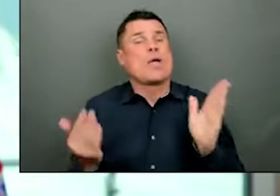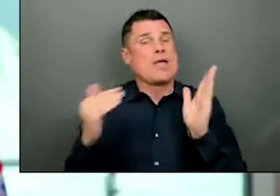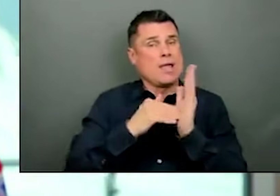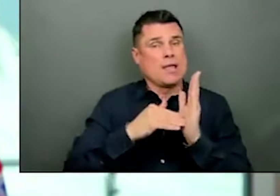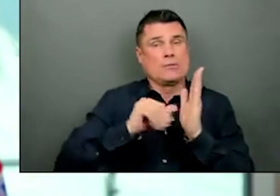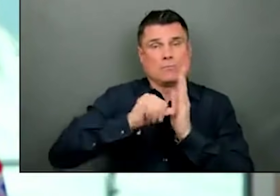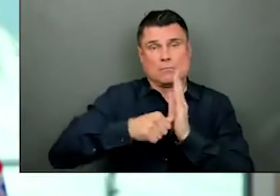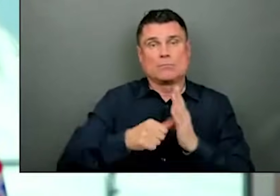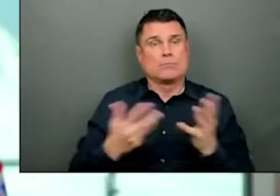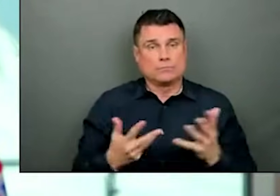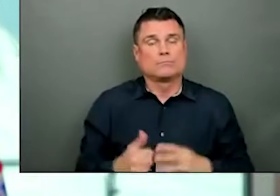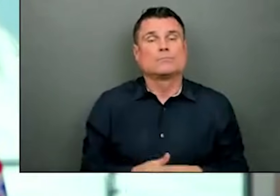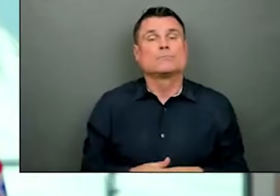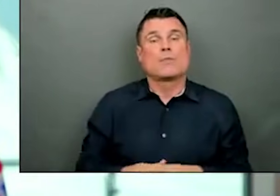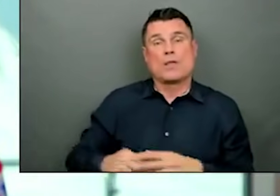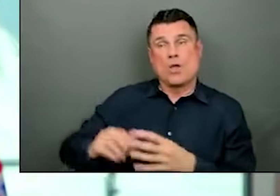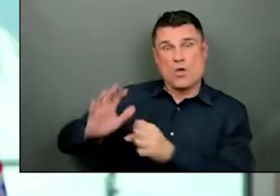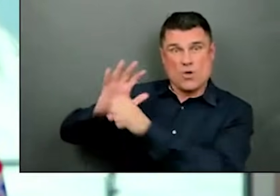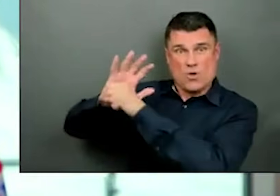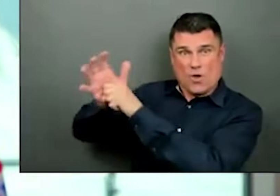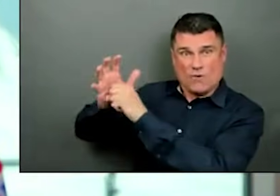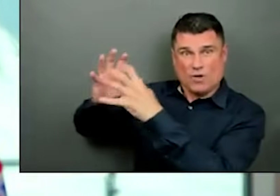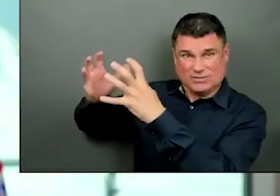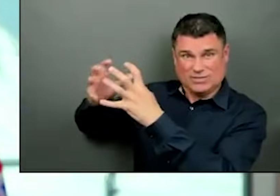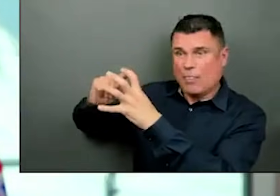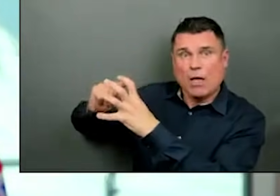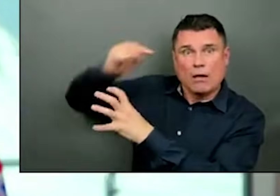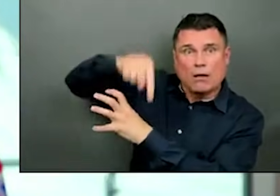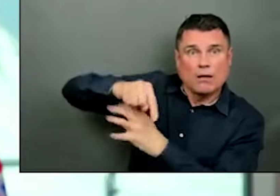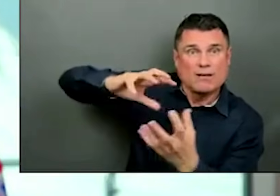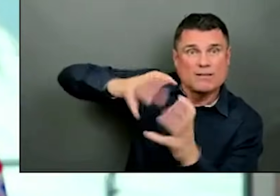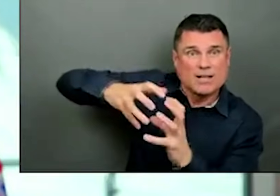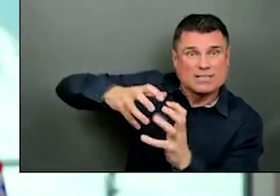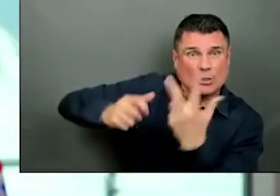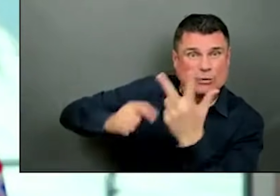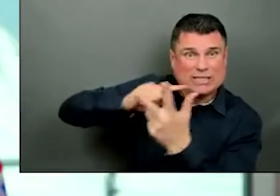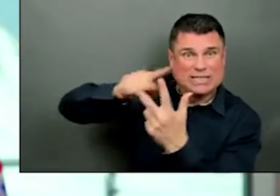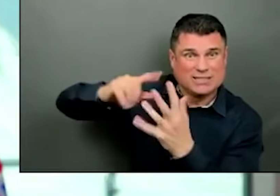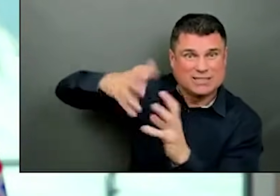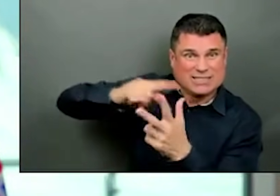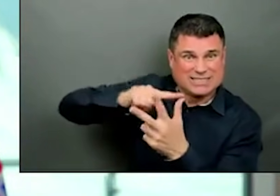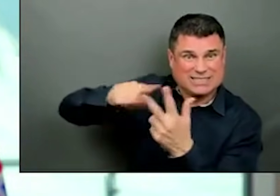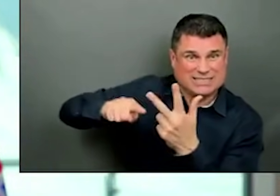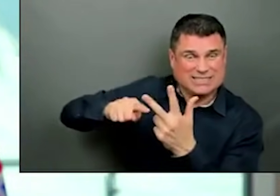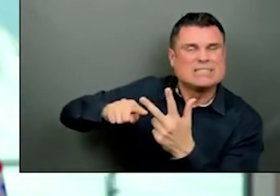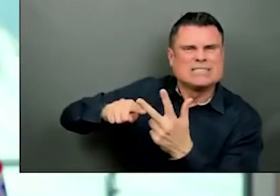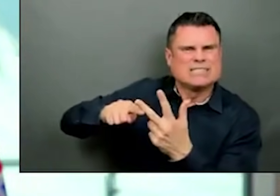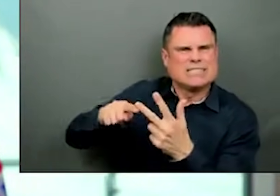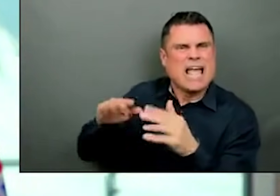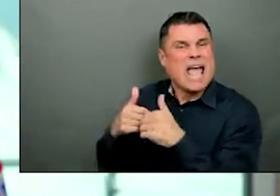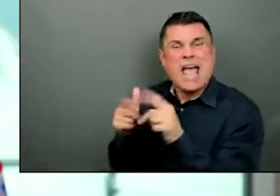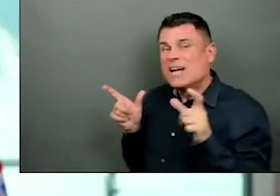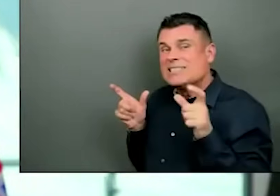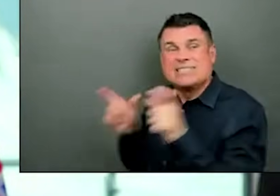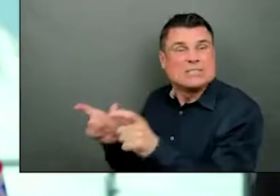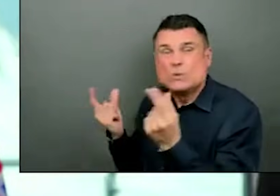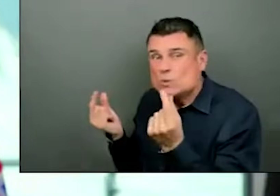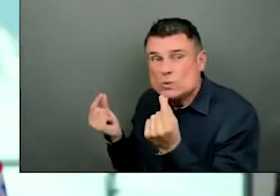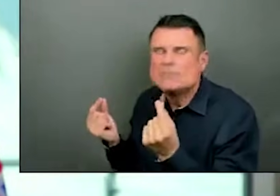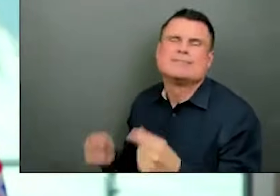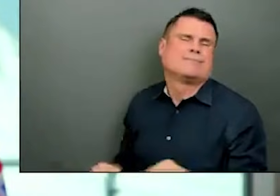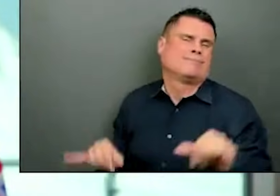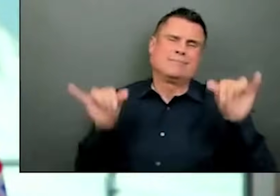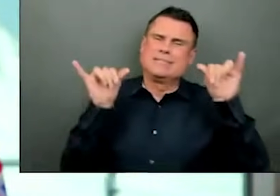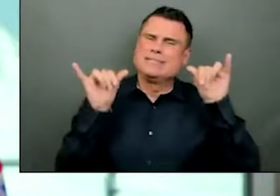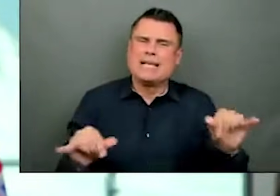them more carefully, and that's more important than ever this weekend. Maybe the active case numbers as well. Oh, yeah, the active case numbers are actually down a